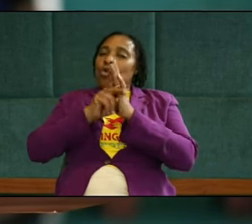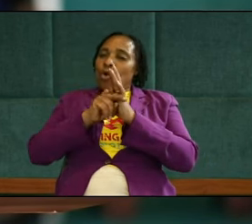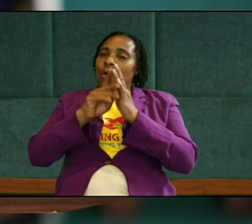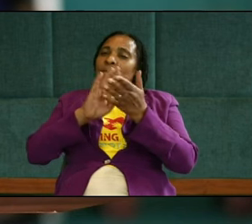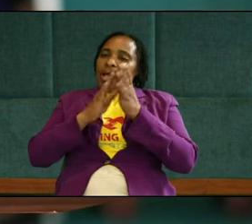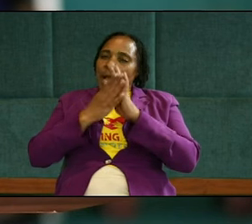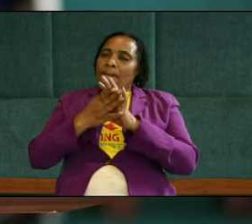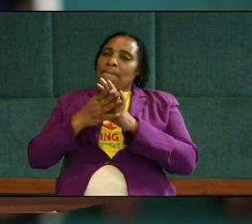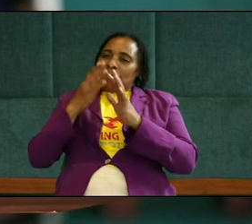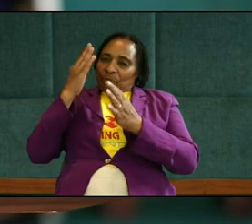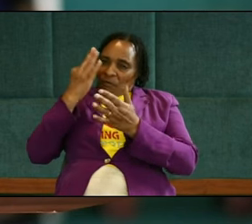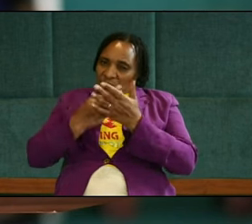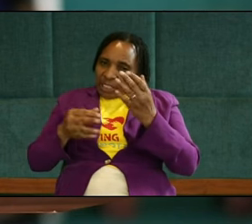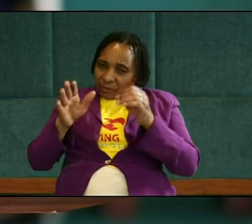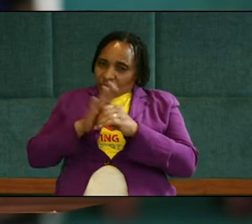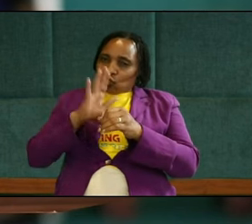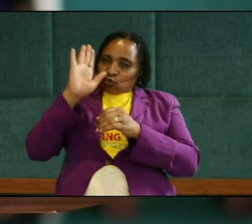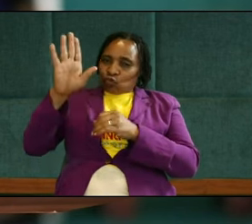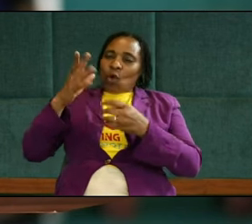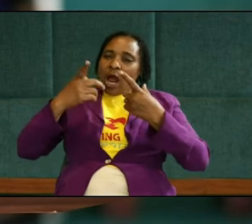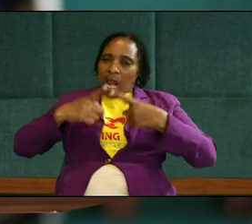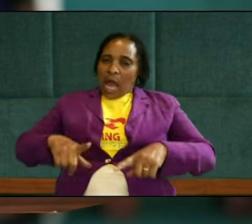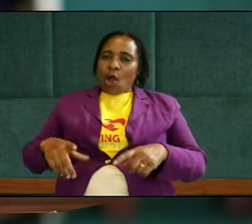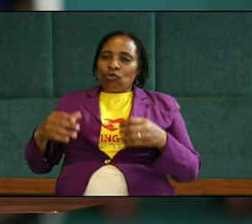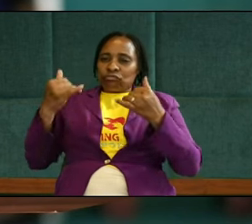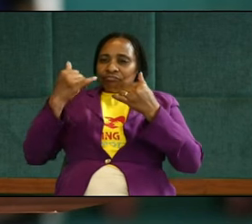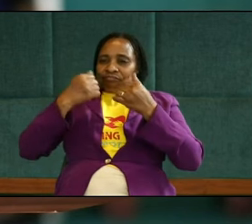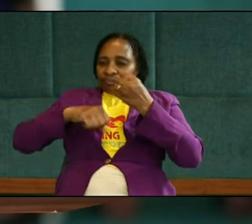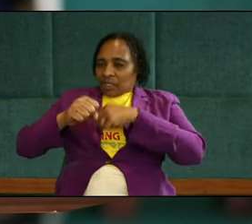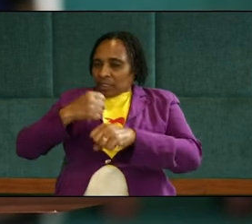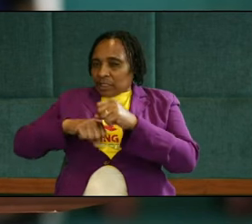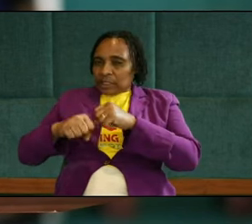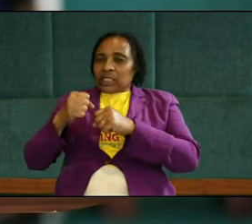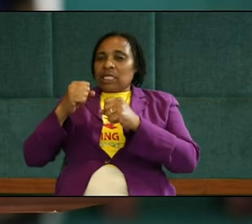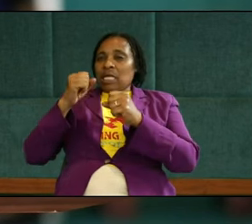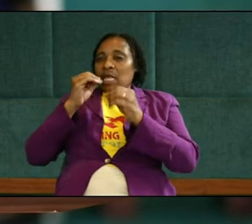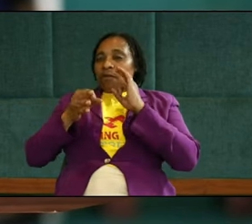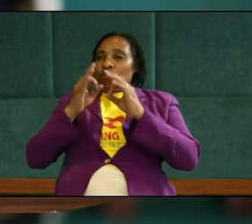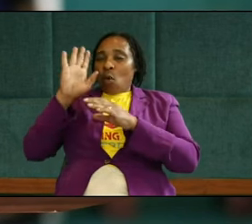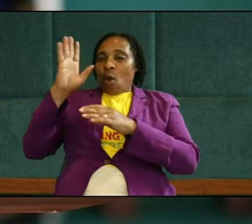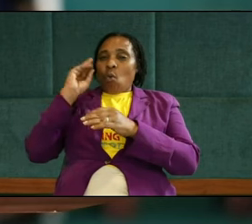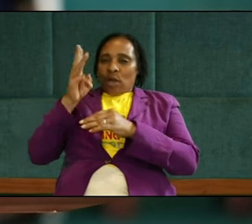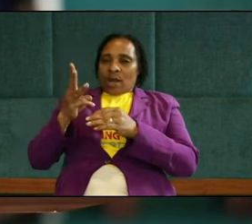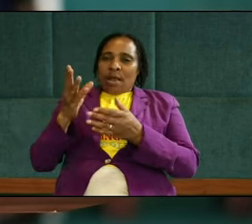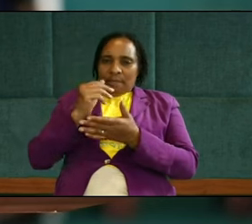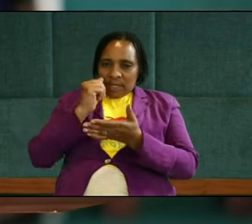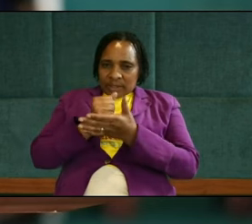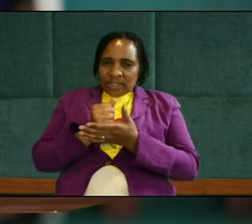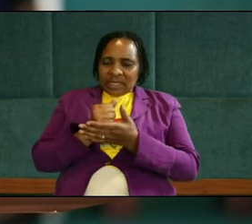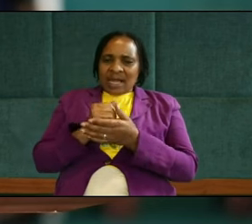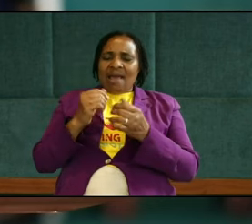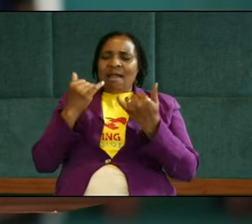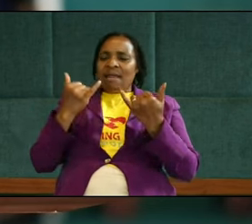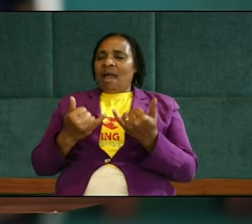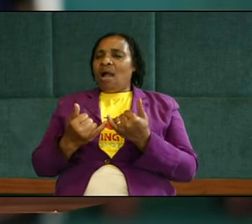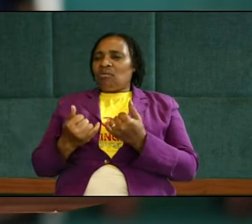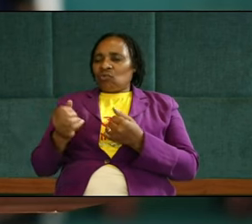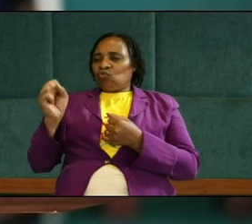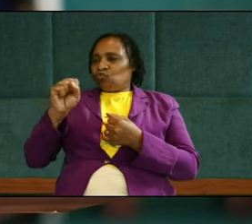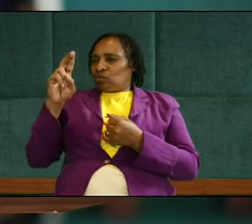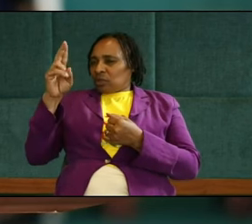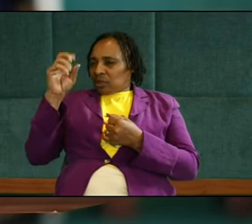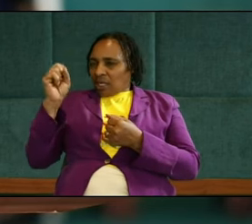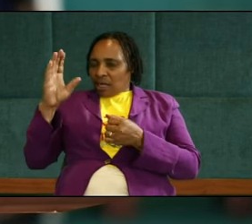We ask that you allow us to participate in this show if it is your will. Amen." Susanna was calm after the